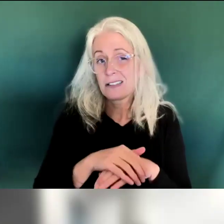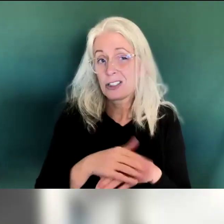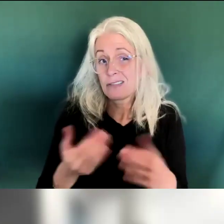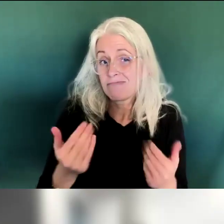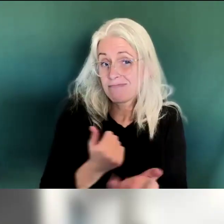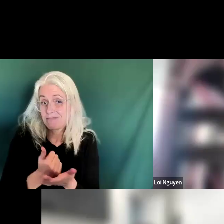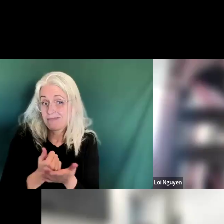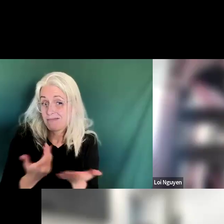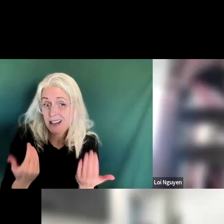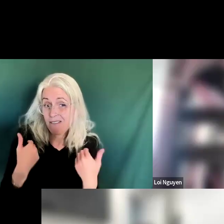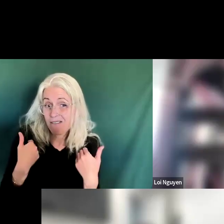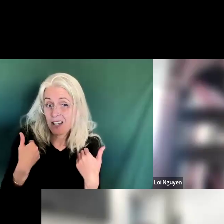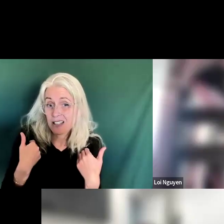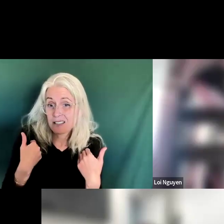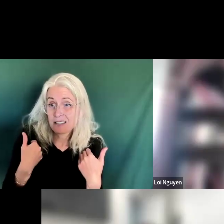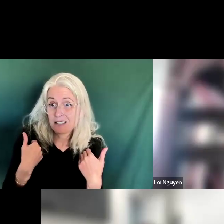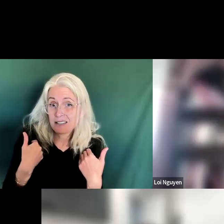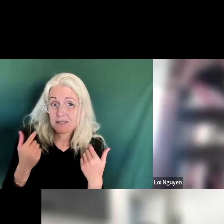English.